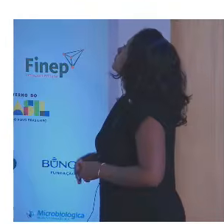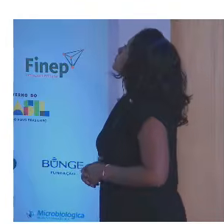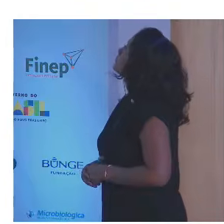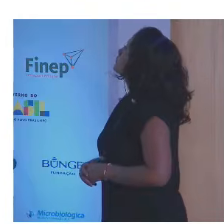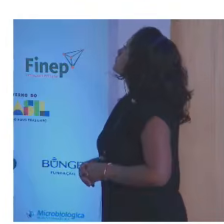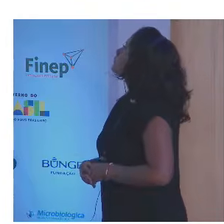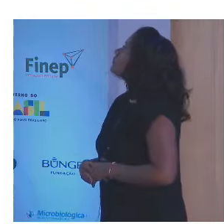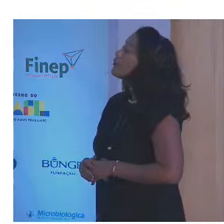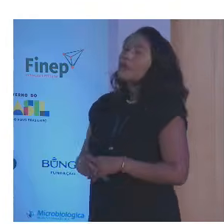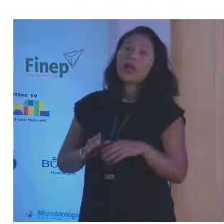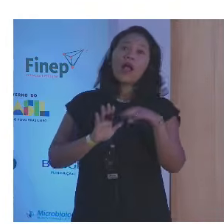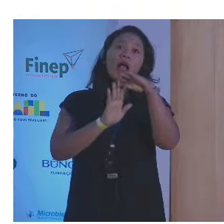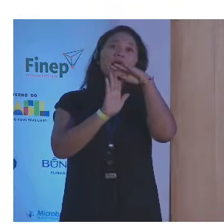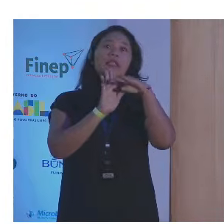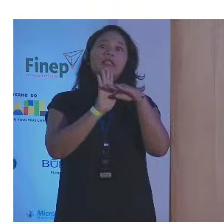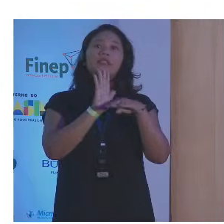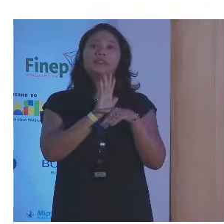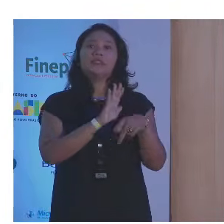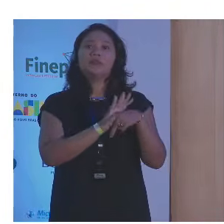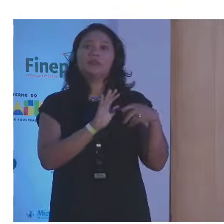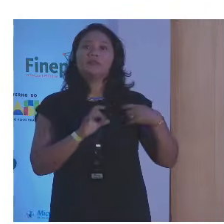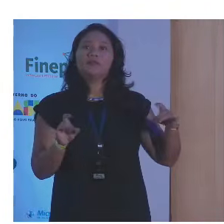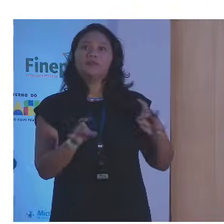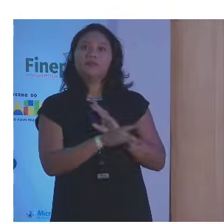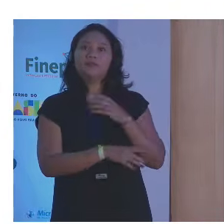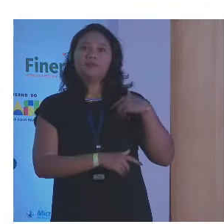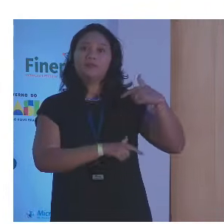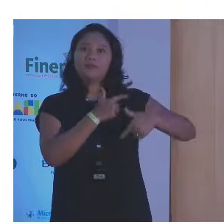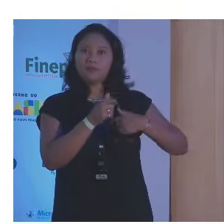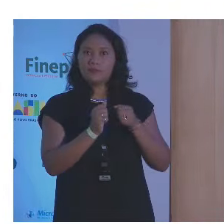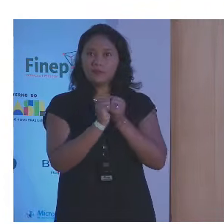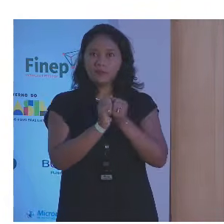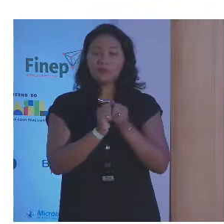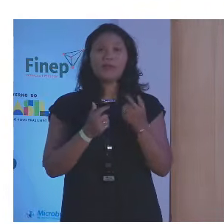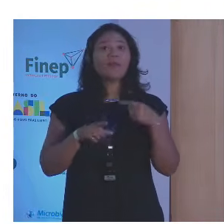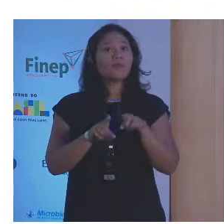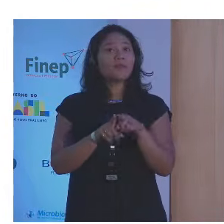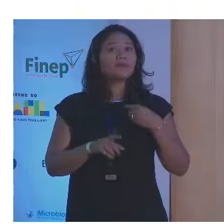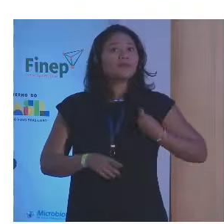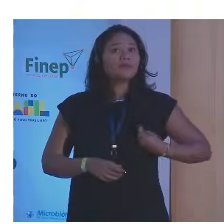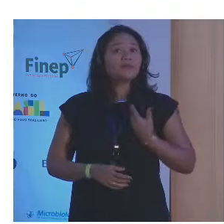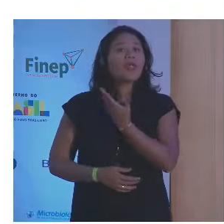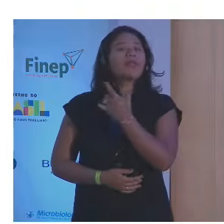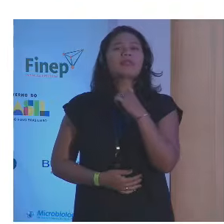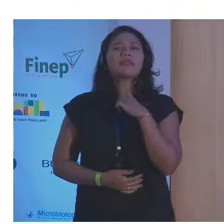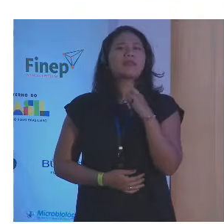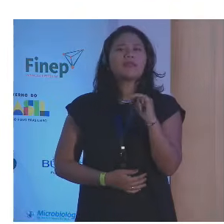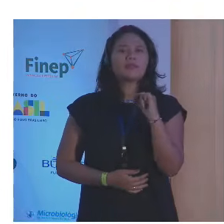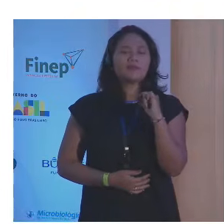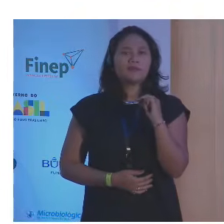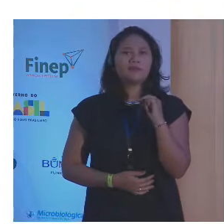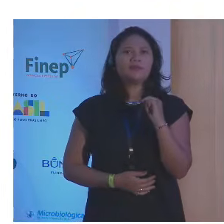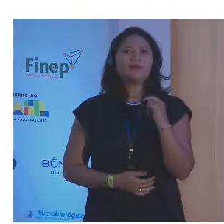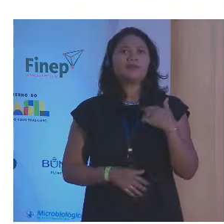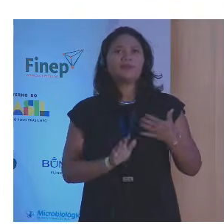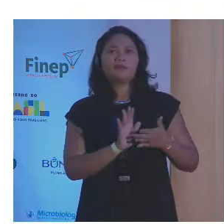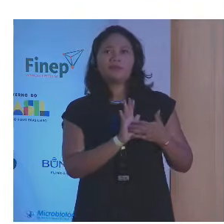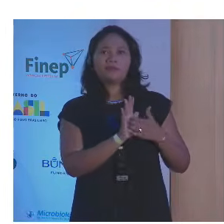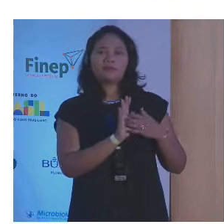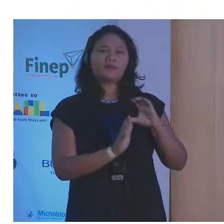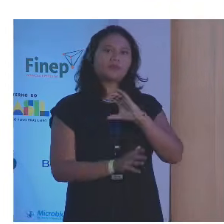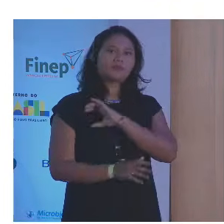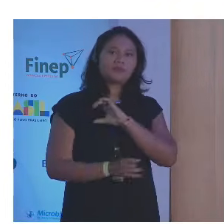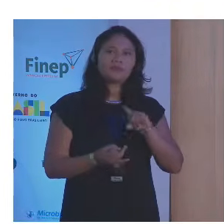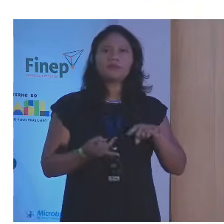ready to deliver something. You have Remo that is there in the list. You have initiatives in Japan, in Canada,